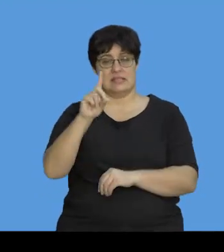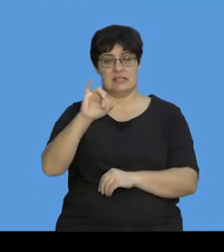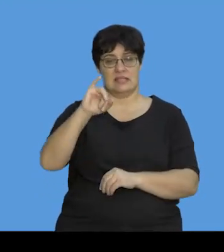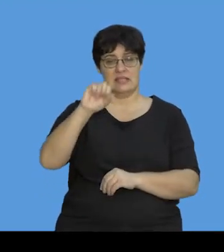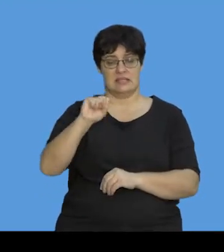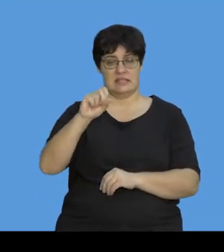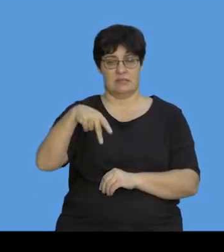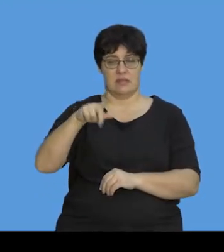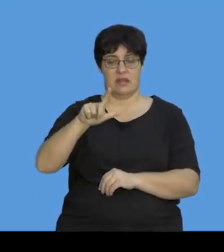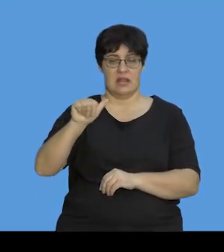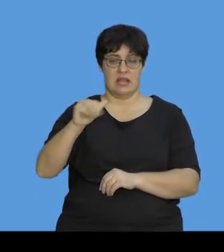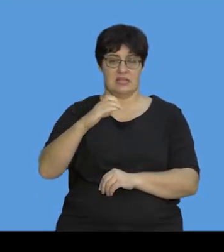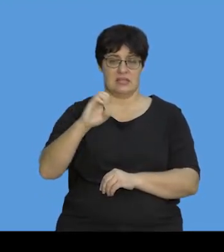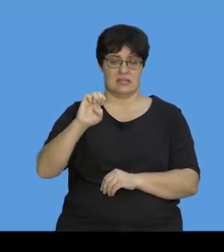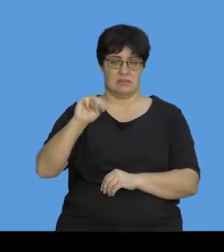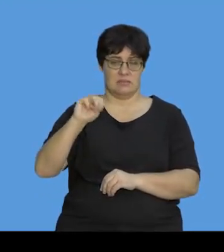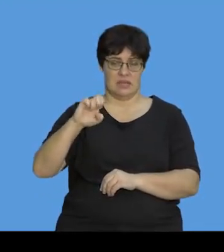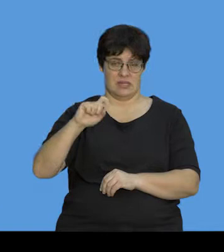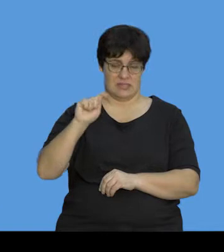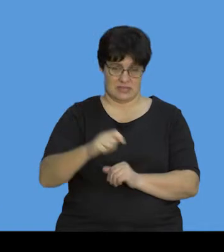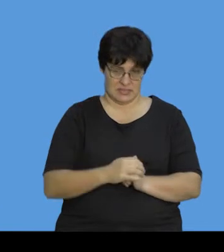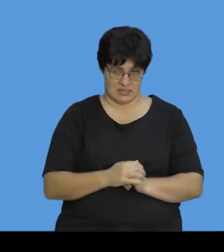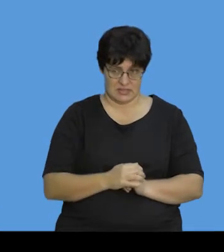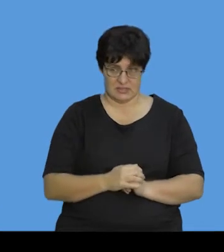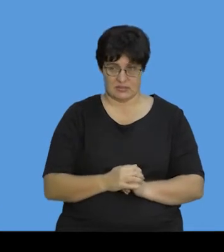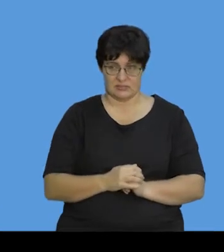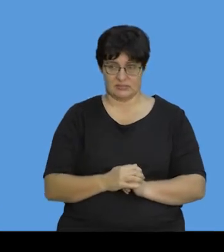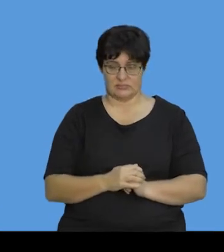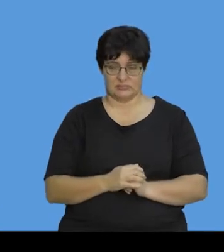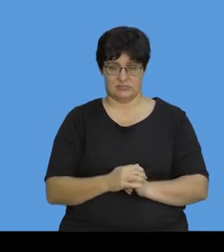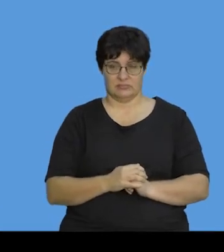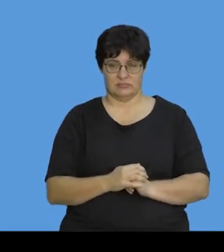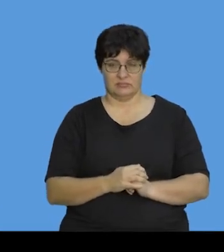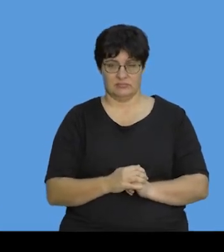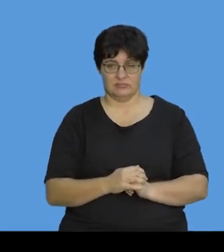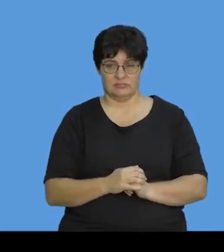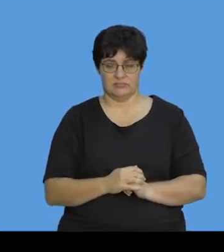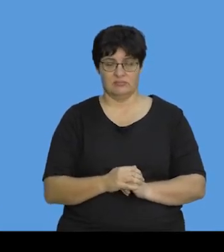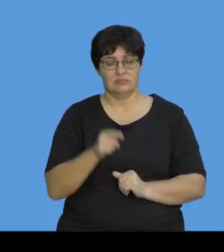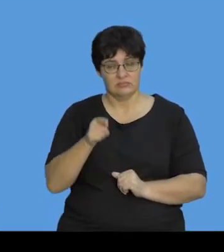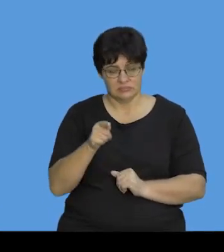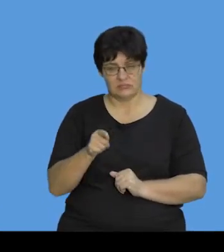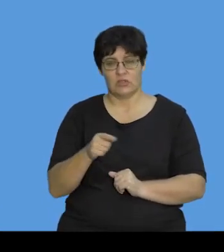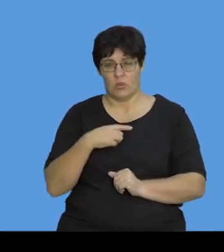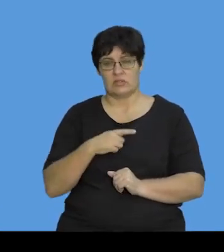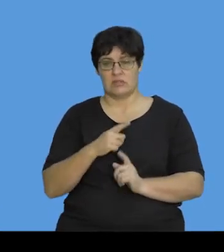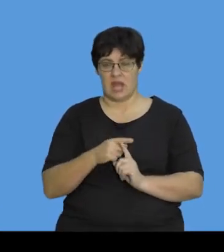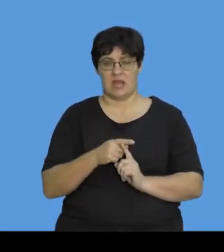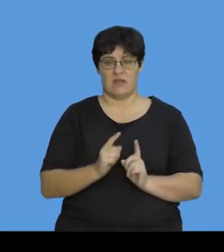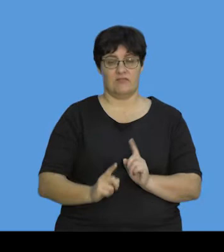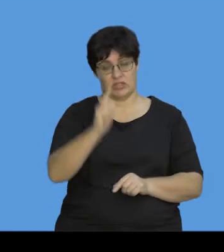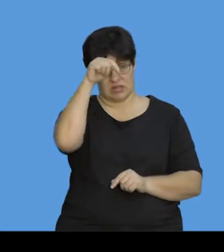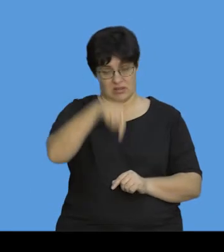displacement. We'll just call it displacement after this, but I'm just trying to remind you that it's